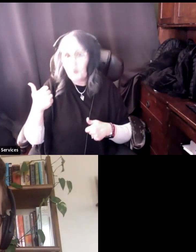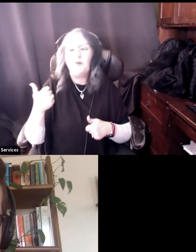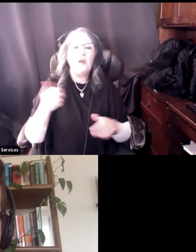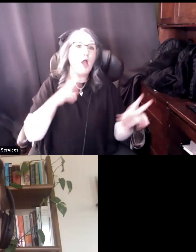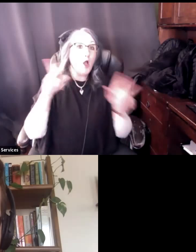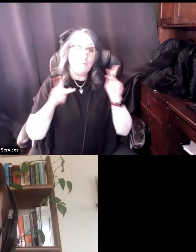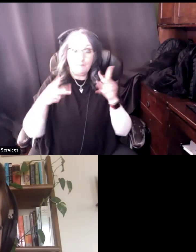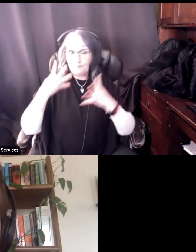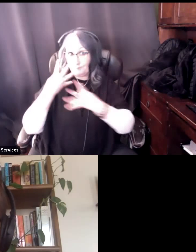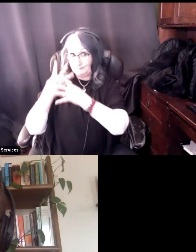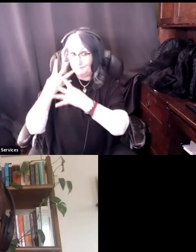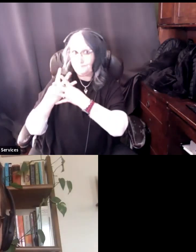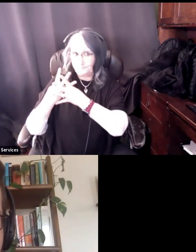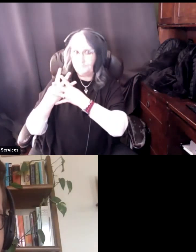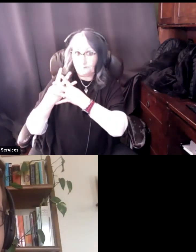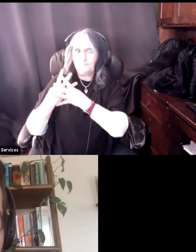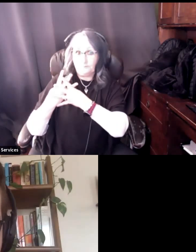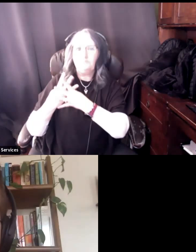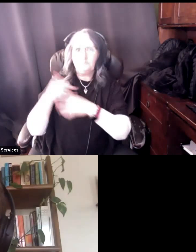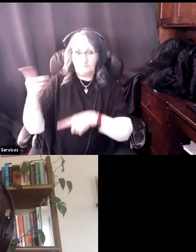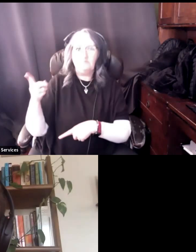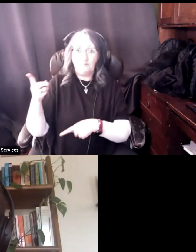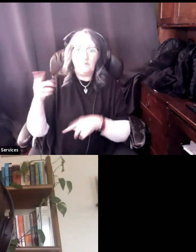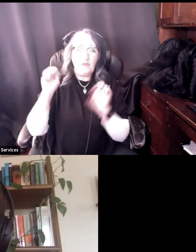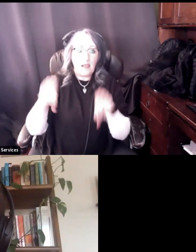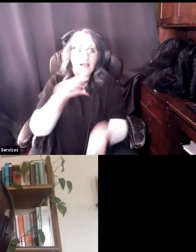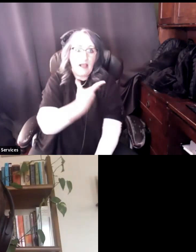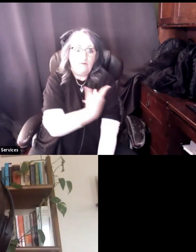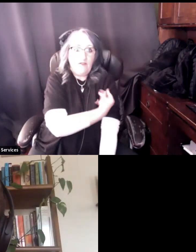incarcerated also being eligible.